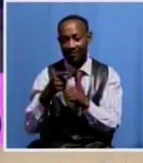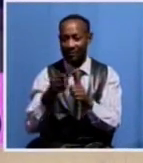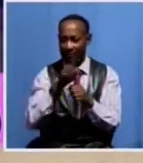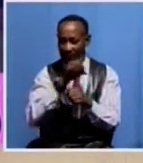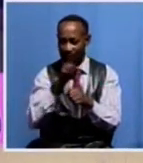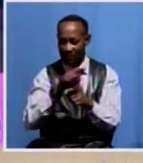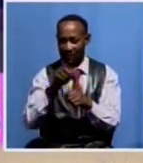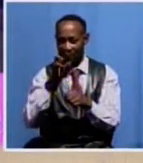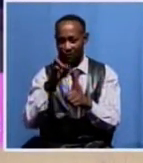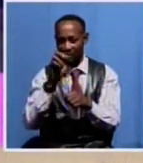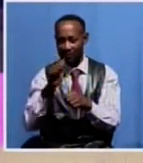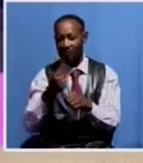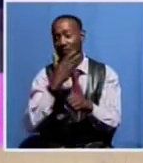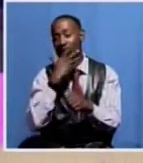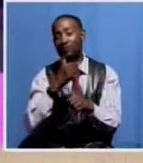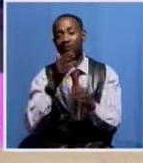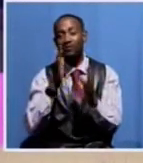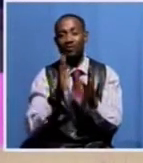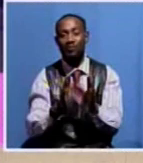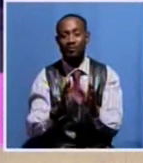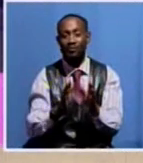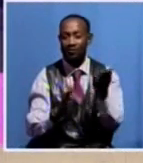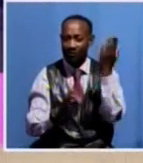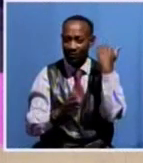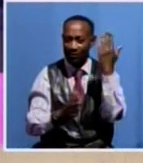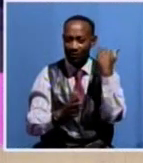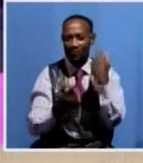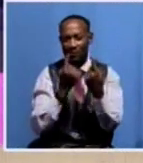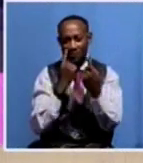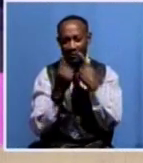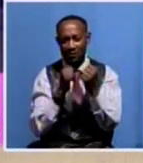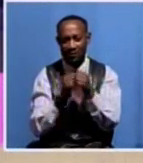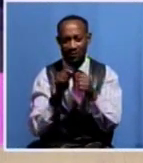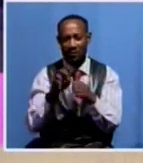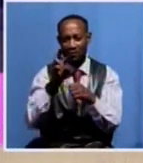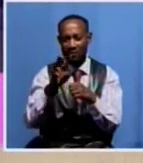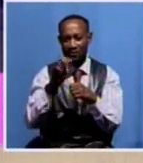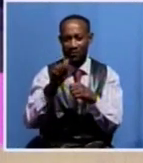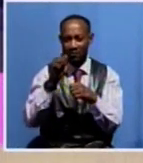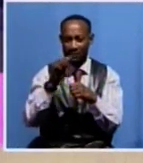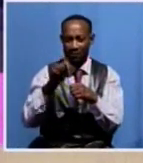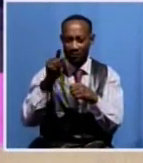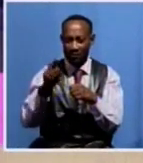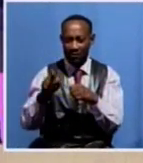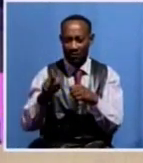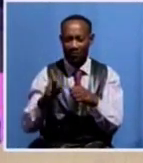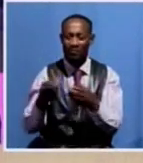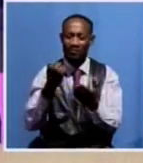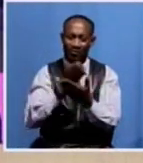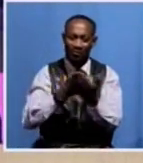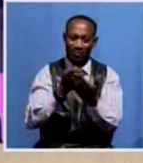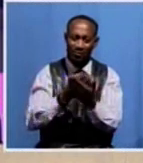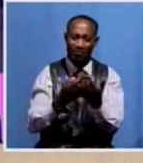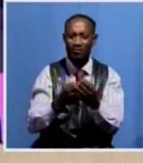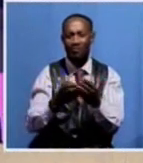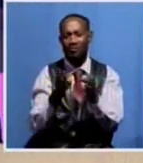I suppose picked it from internet. And it says, value-added tax in an economy with limited value addition